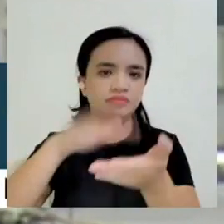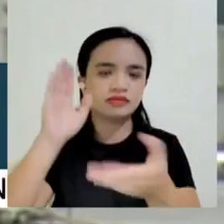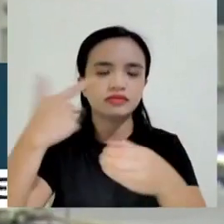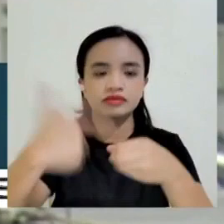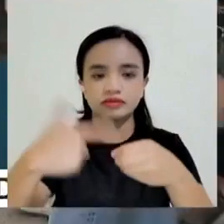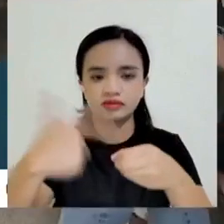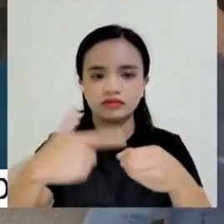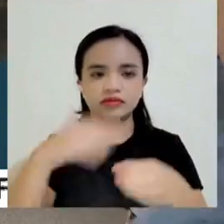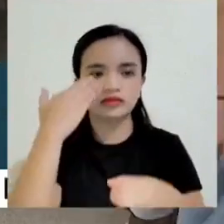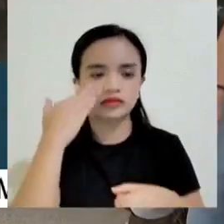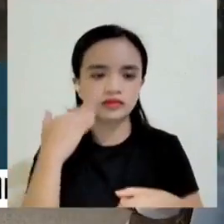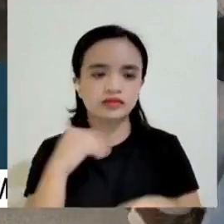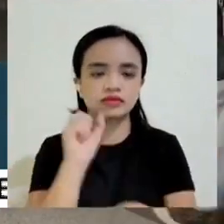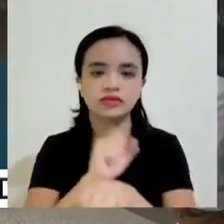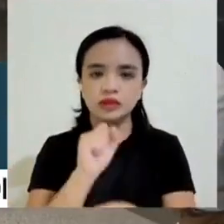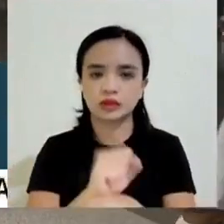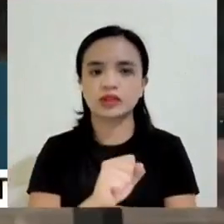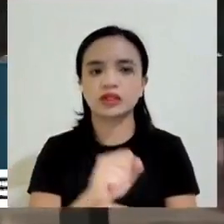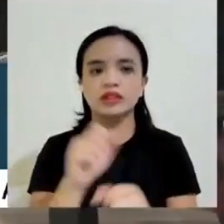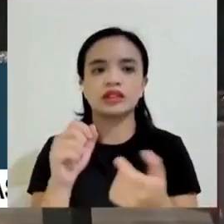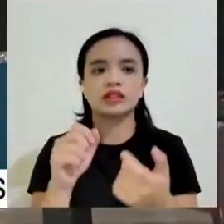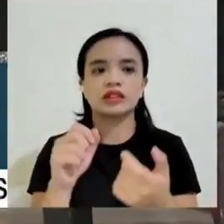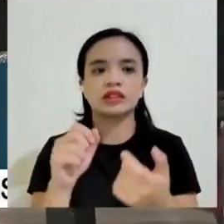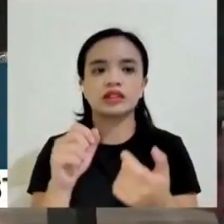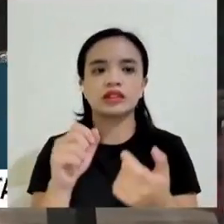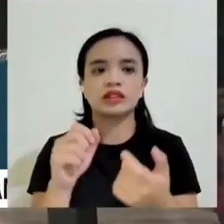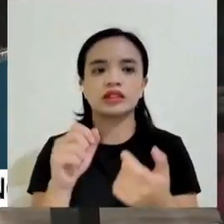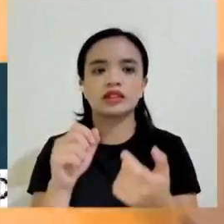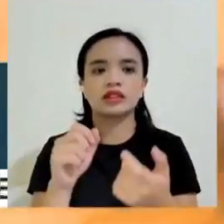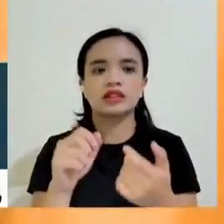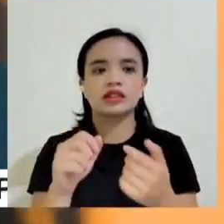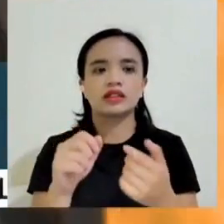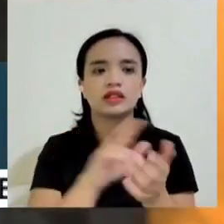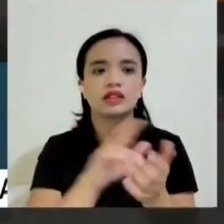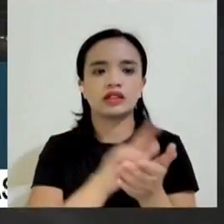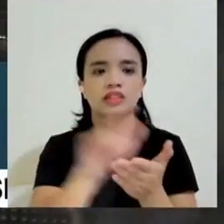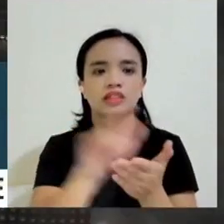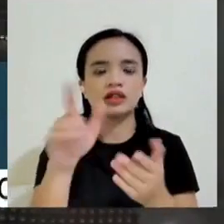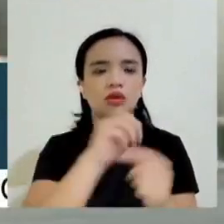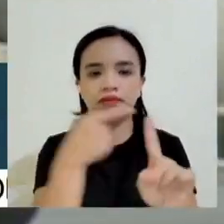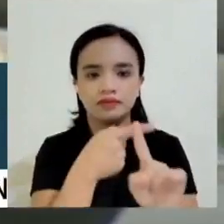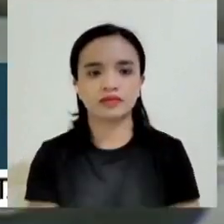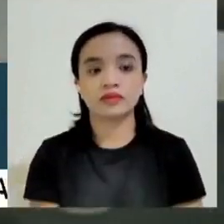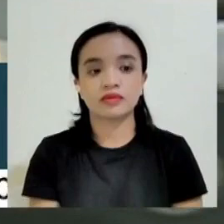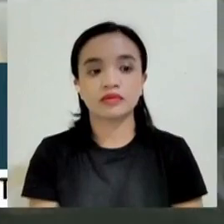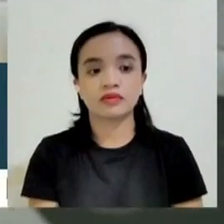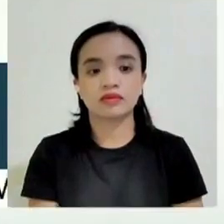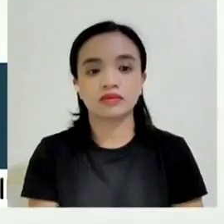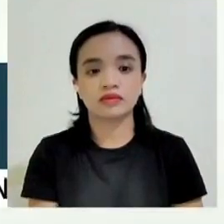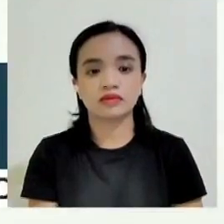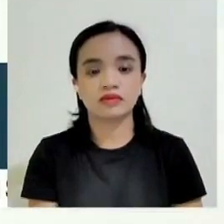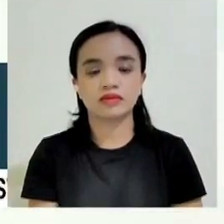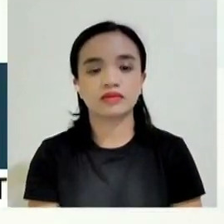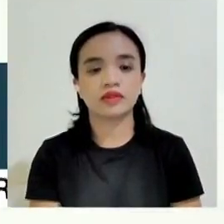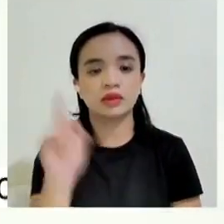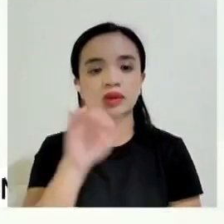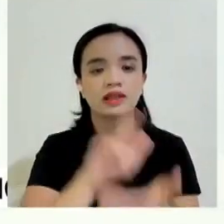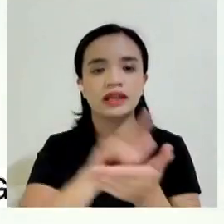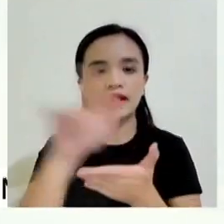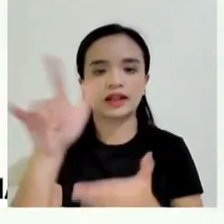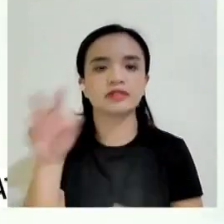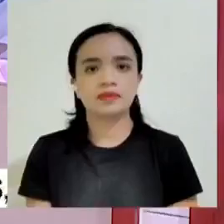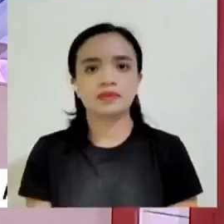aviation sector, they are all optimistic of the continued growth of air travel. Jackie Pascual, ABS-CBN